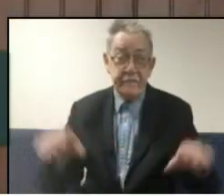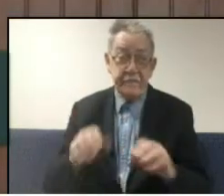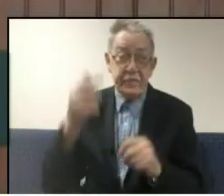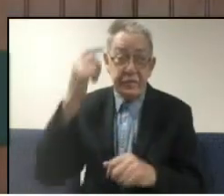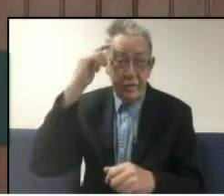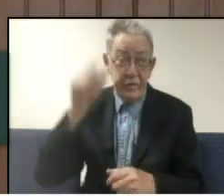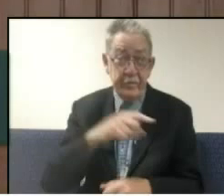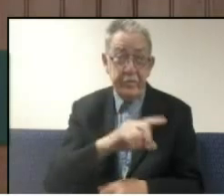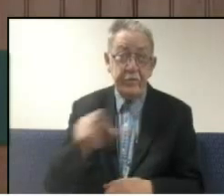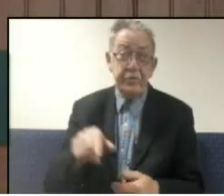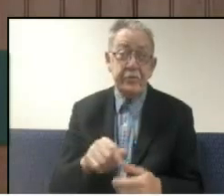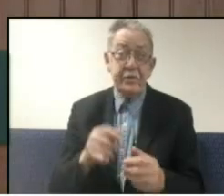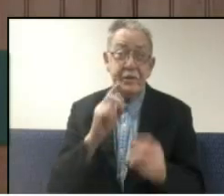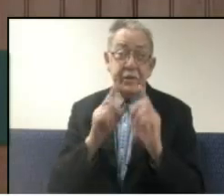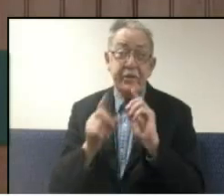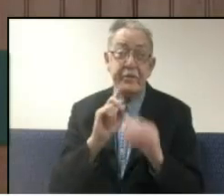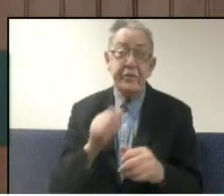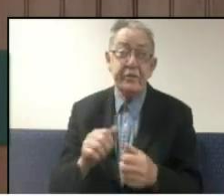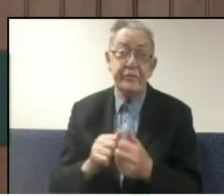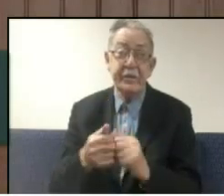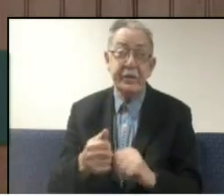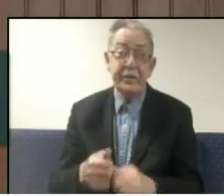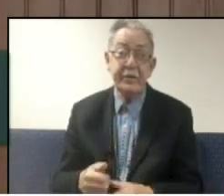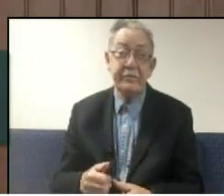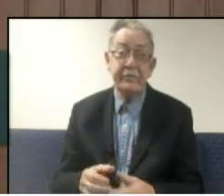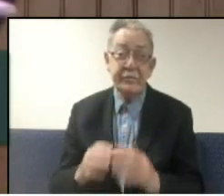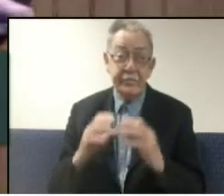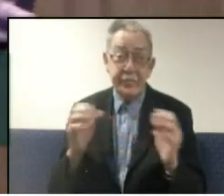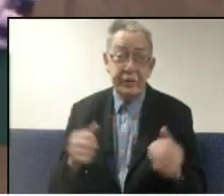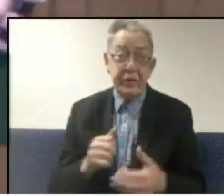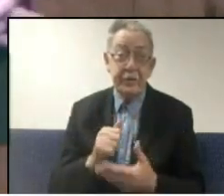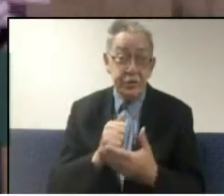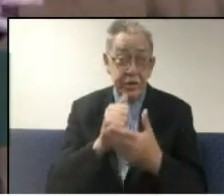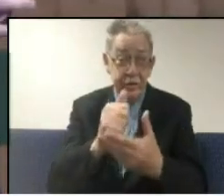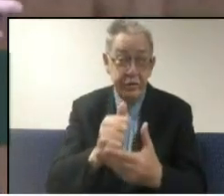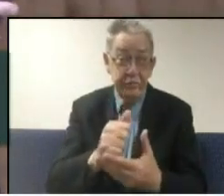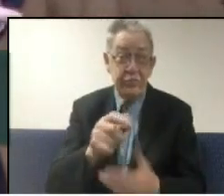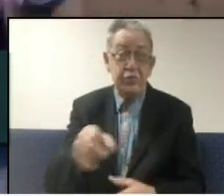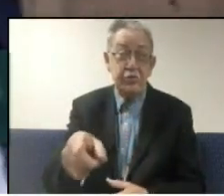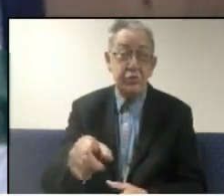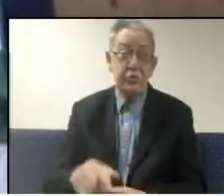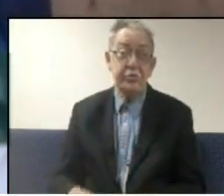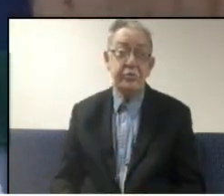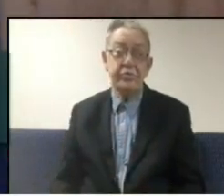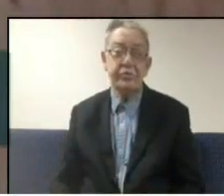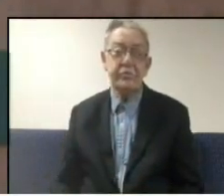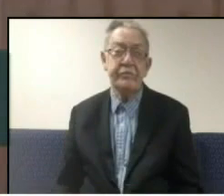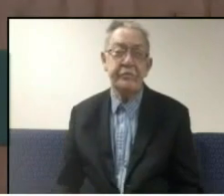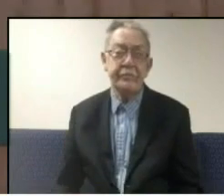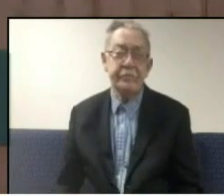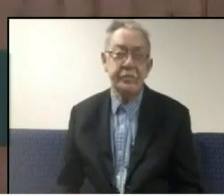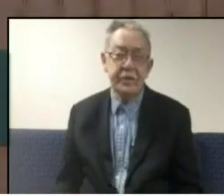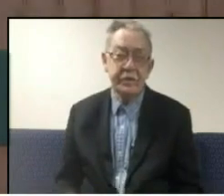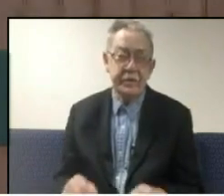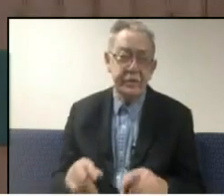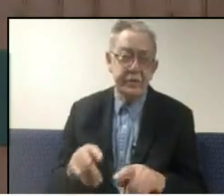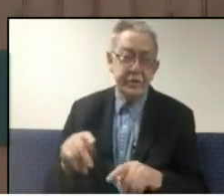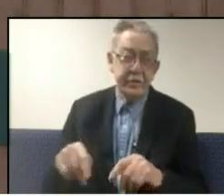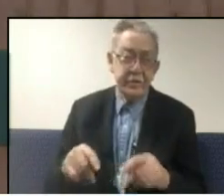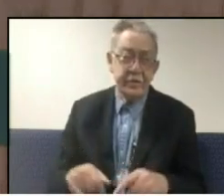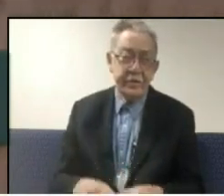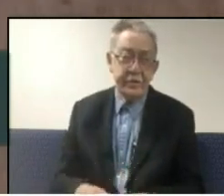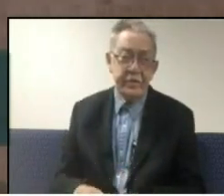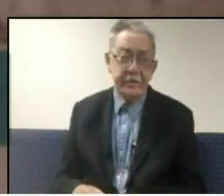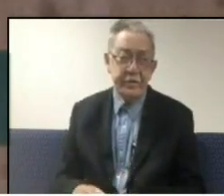had mercy on you. You know, the people that that would be just as happy if he never came